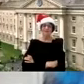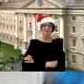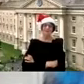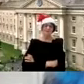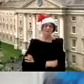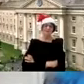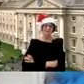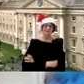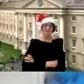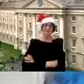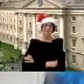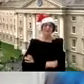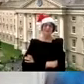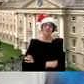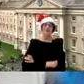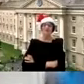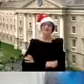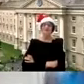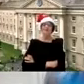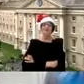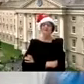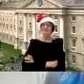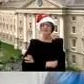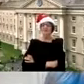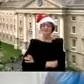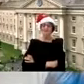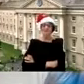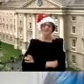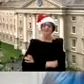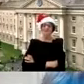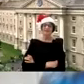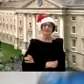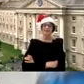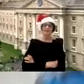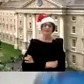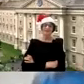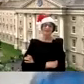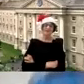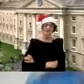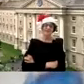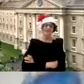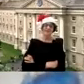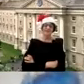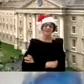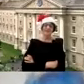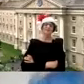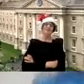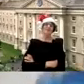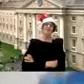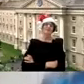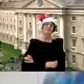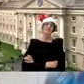and don't ask what are we not allowed to do ask what can we do what is permitted here what are the permissions